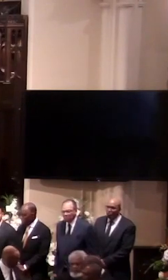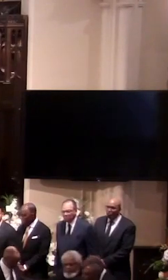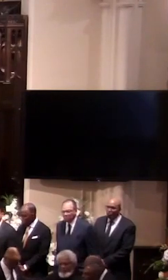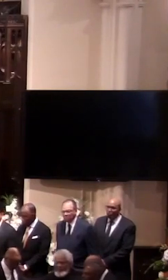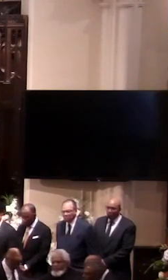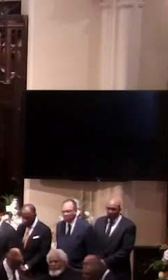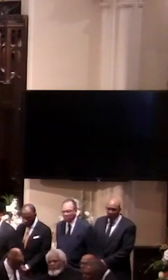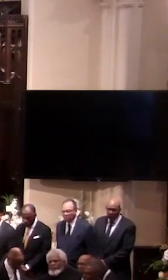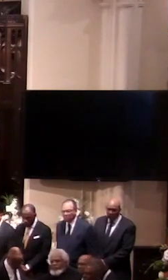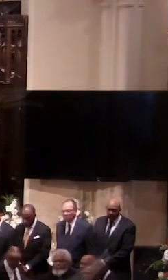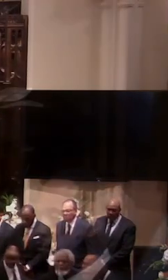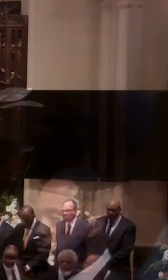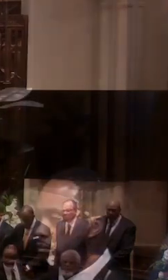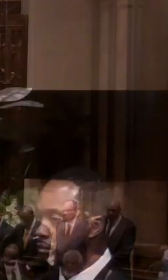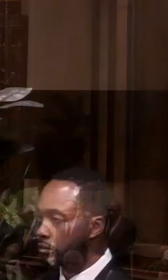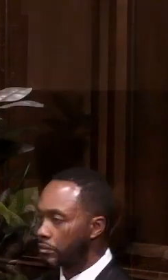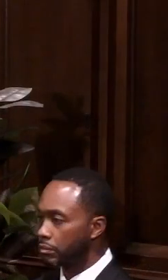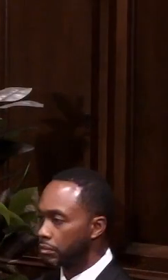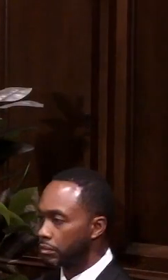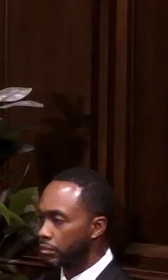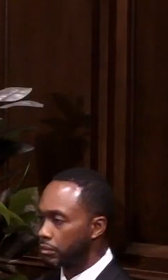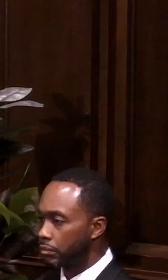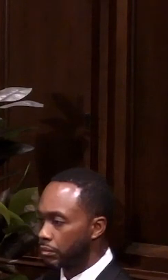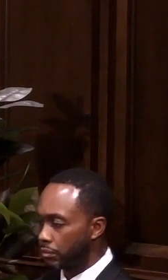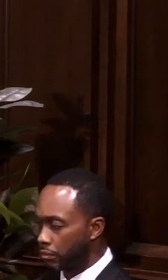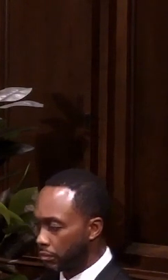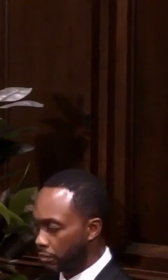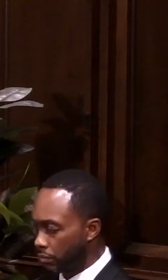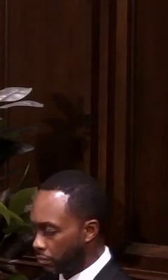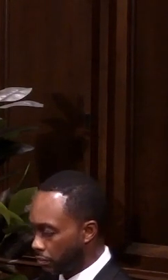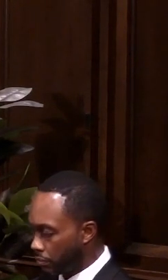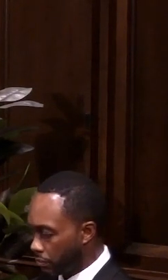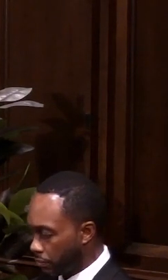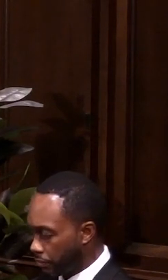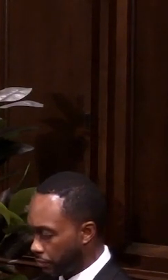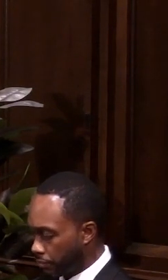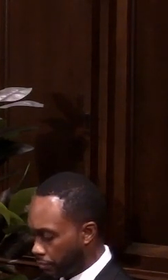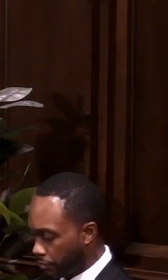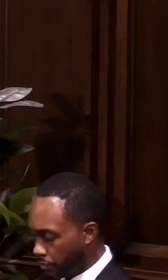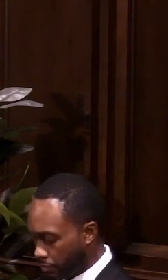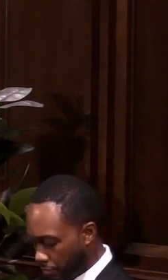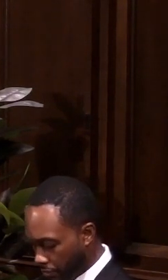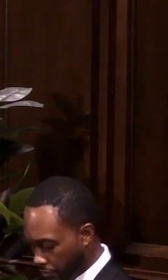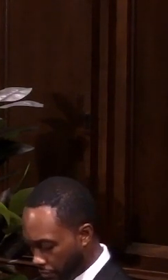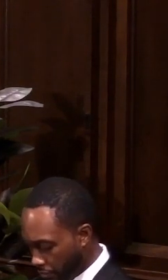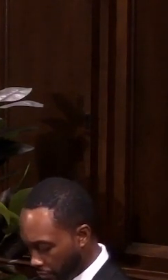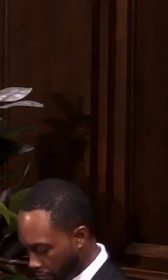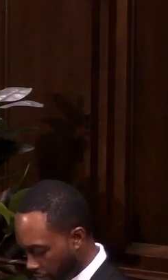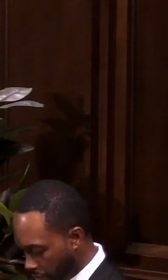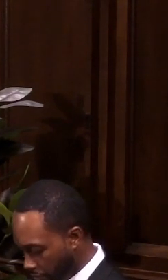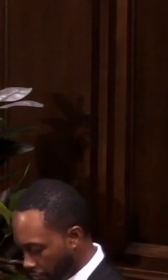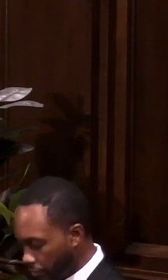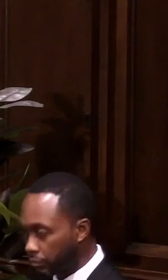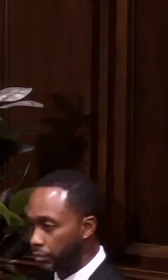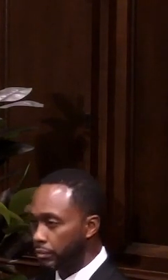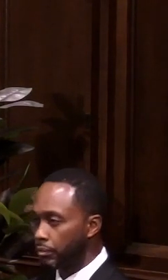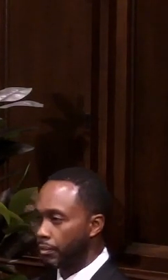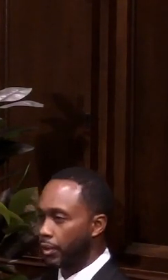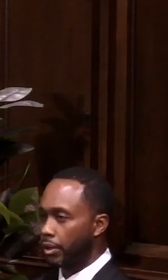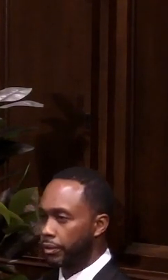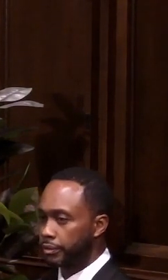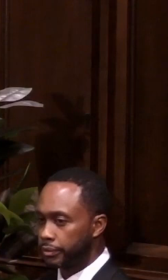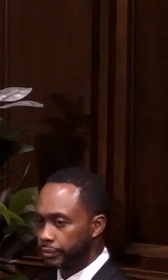Fraternity, where our beloved brother and Archon, Earl Exum, was an active member, an